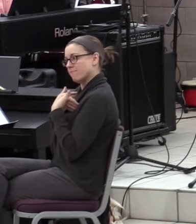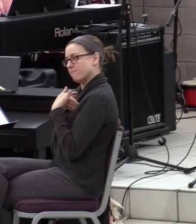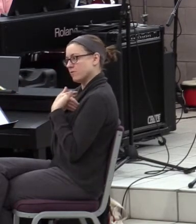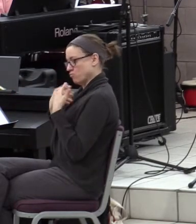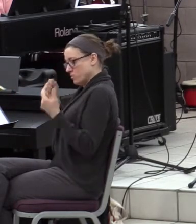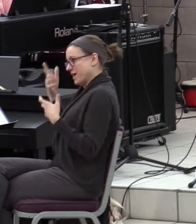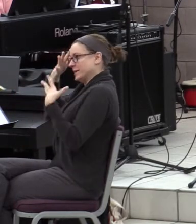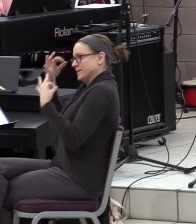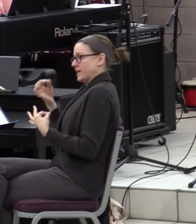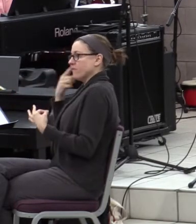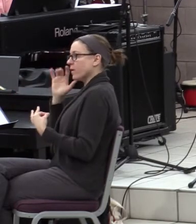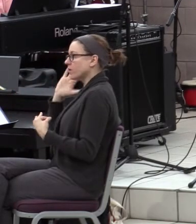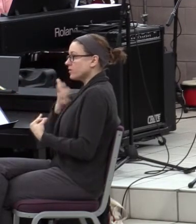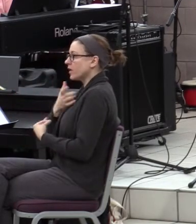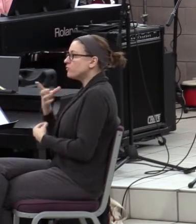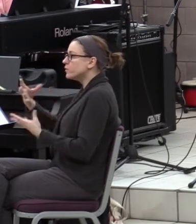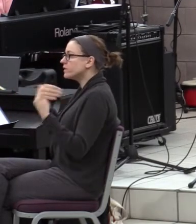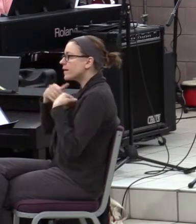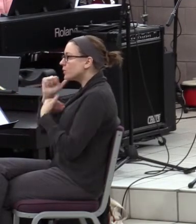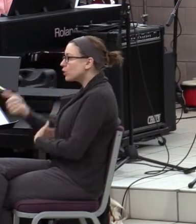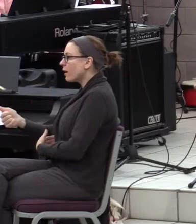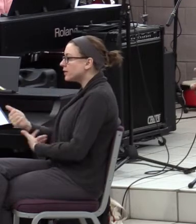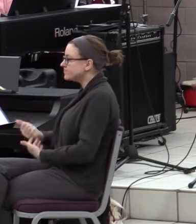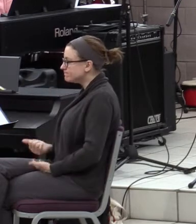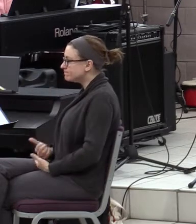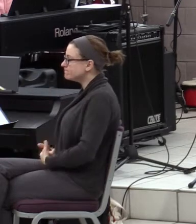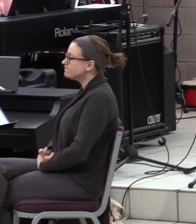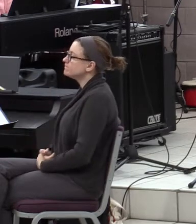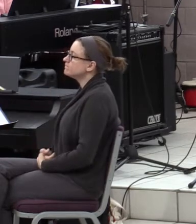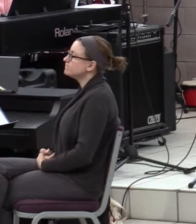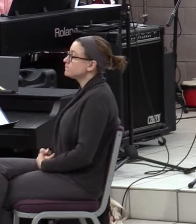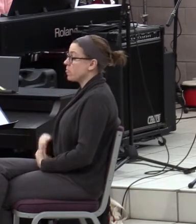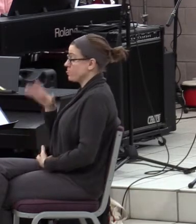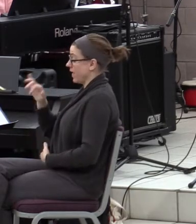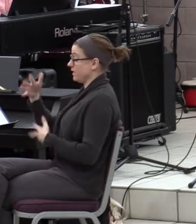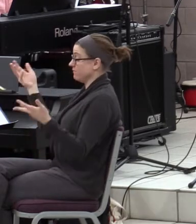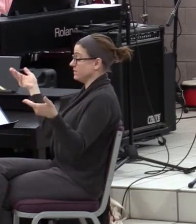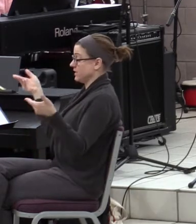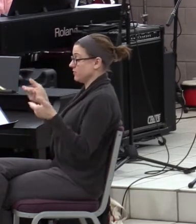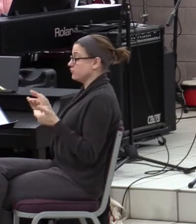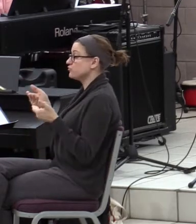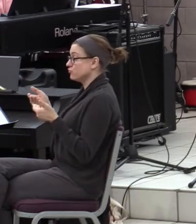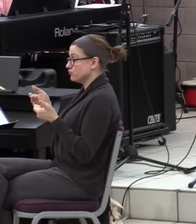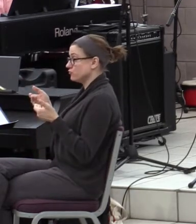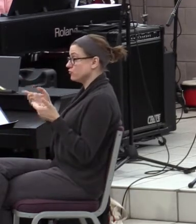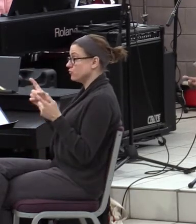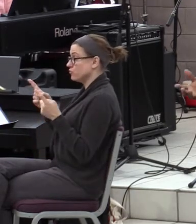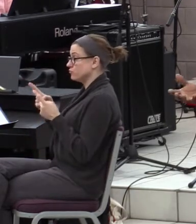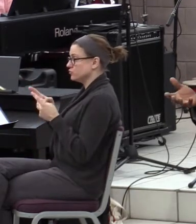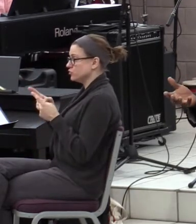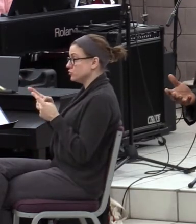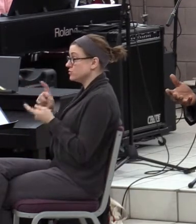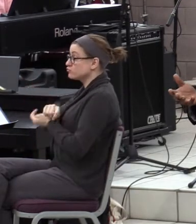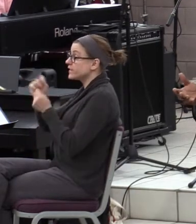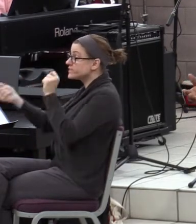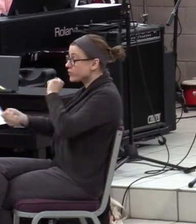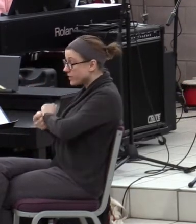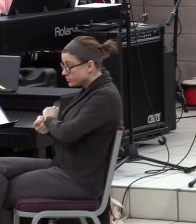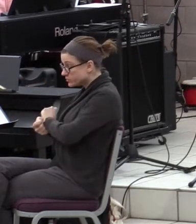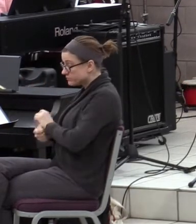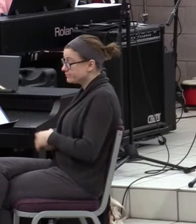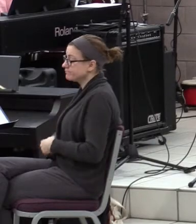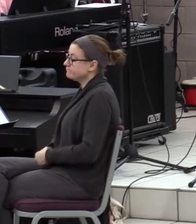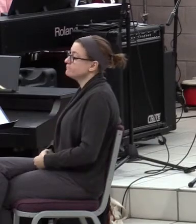not to accept. The invitation to transformation